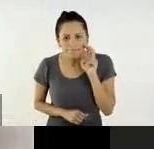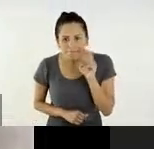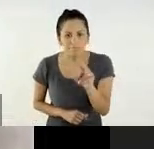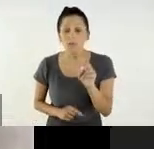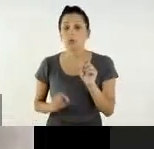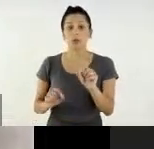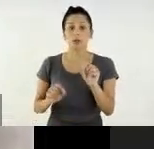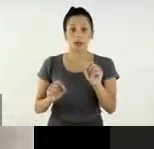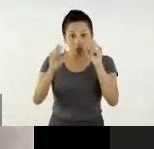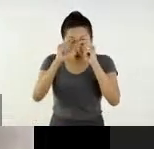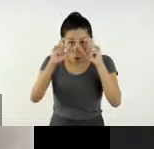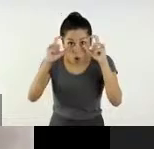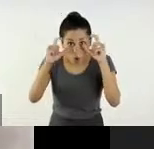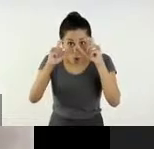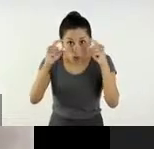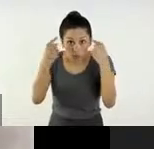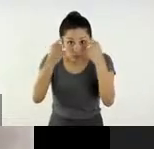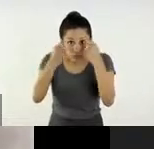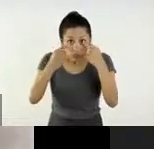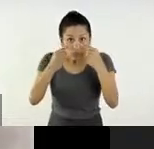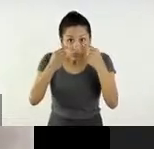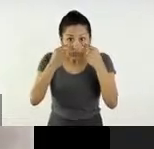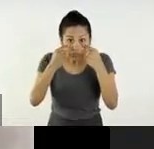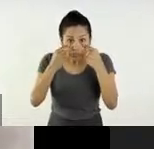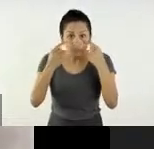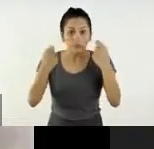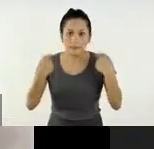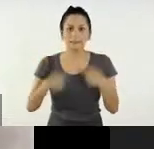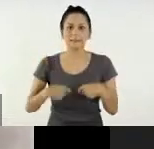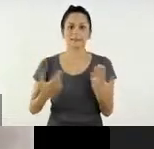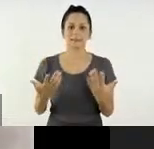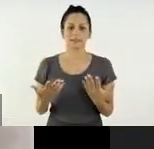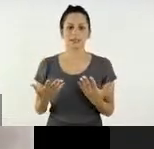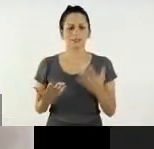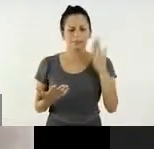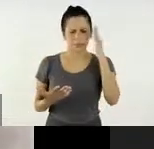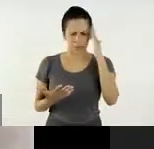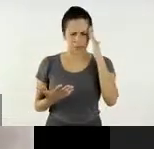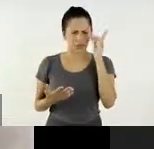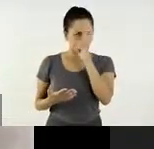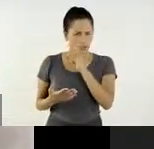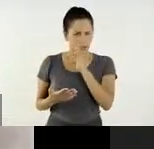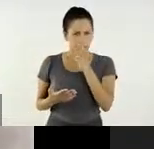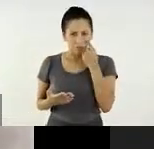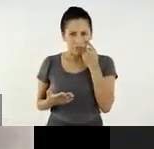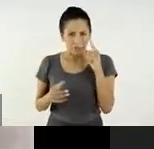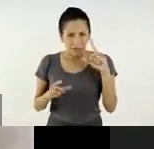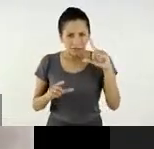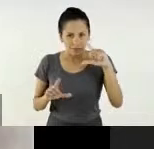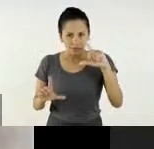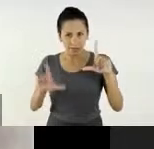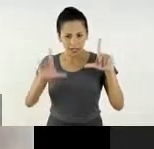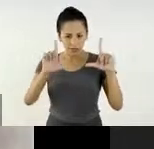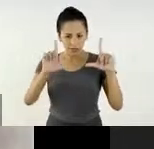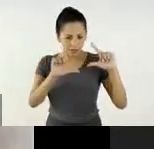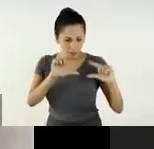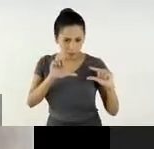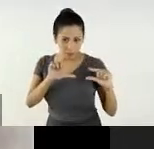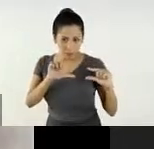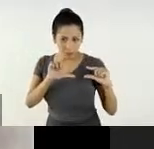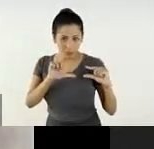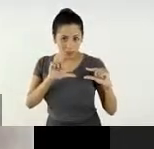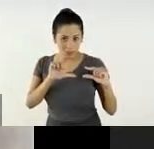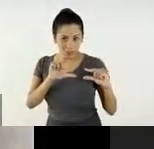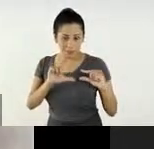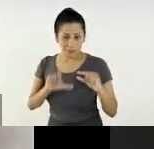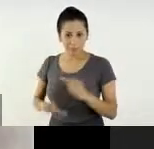And you may also note, although it's sort of hard to see in the smaller image, my essay running across the bottom of the